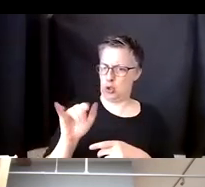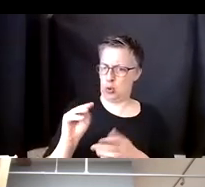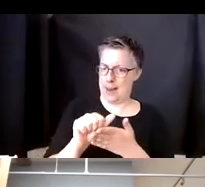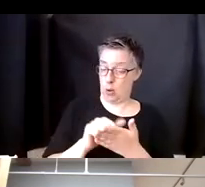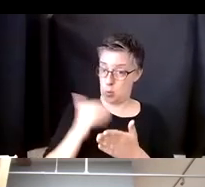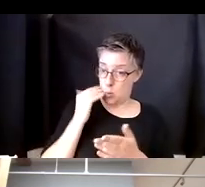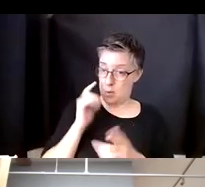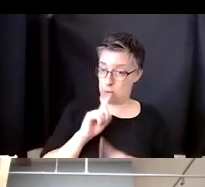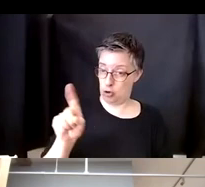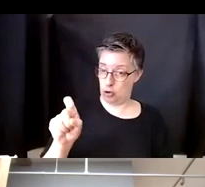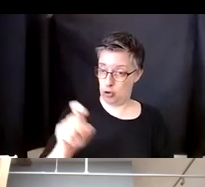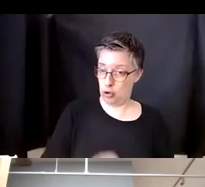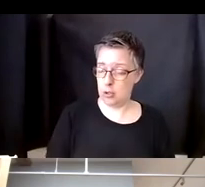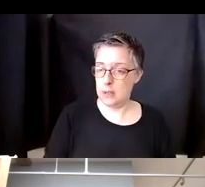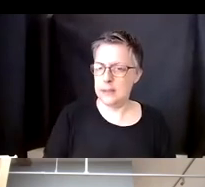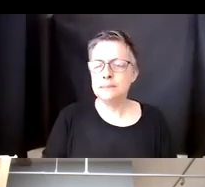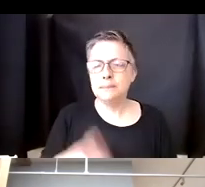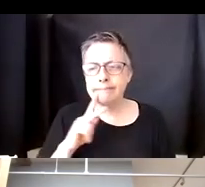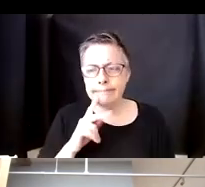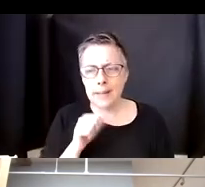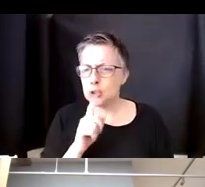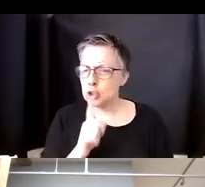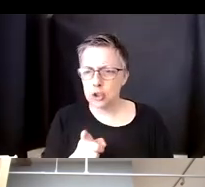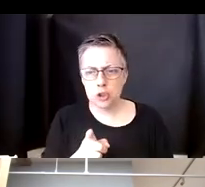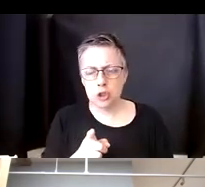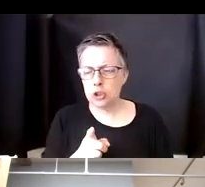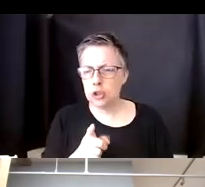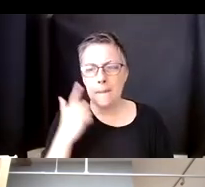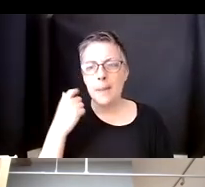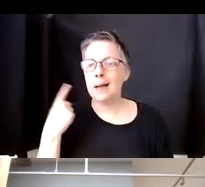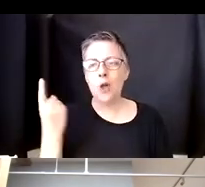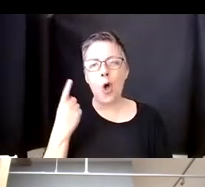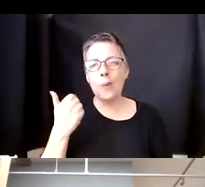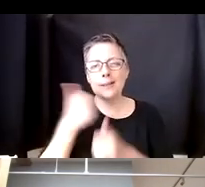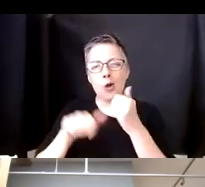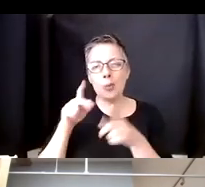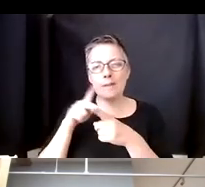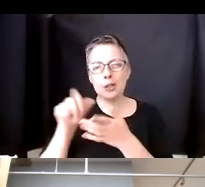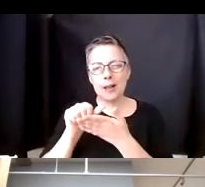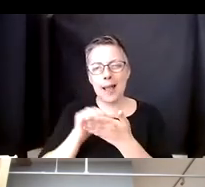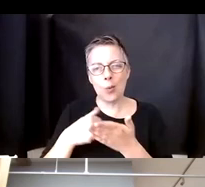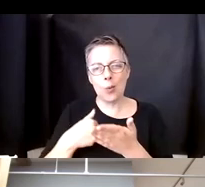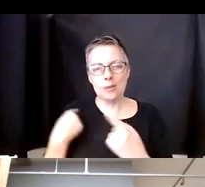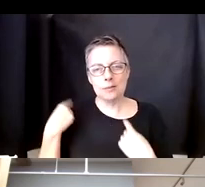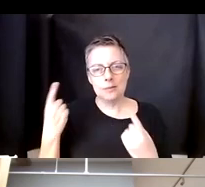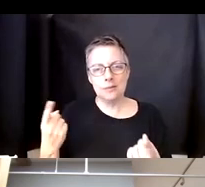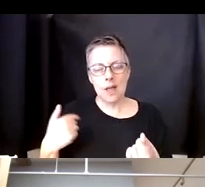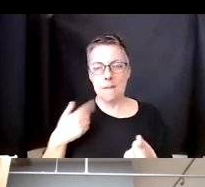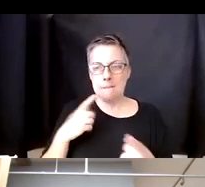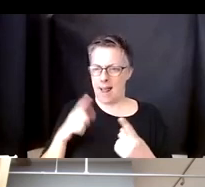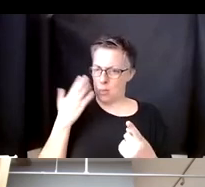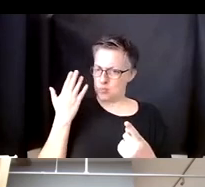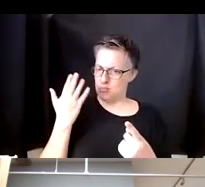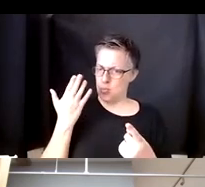that? I'm actually not sure, because I've always been doing it under a professional Zoom account, but I don't see why